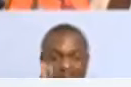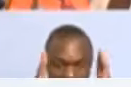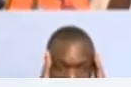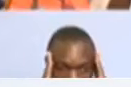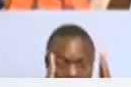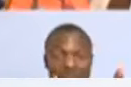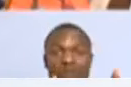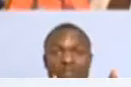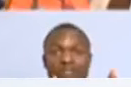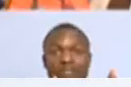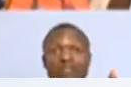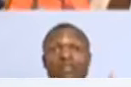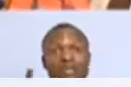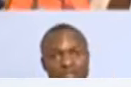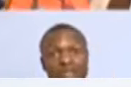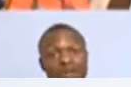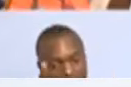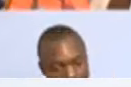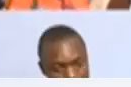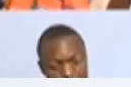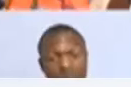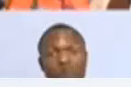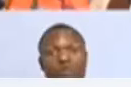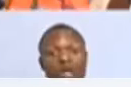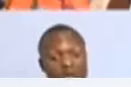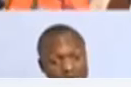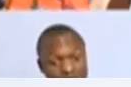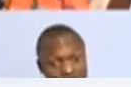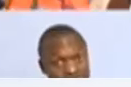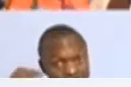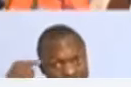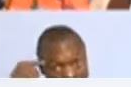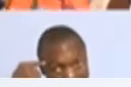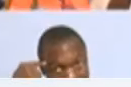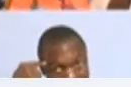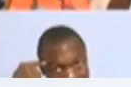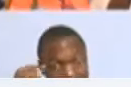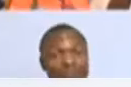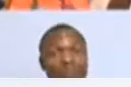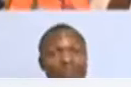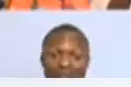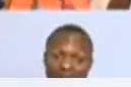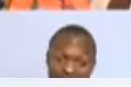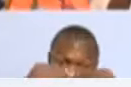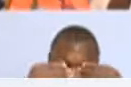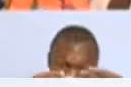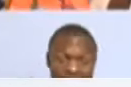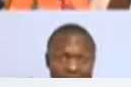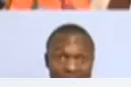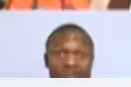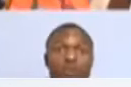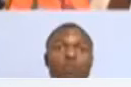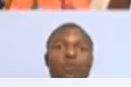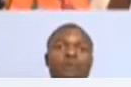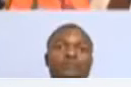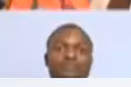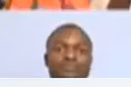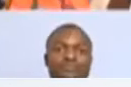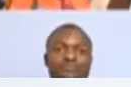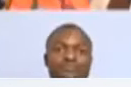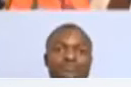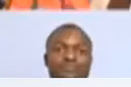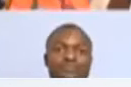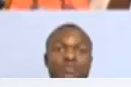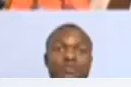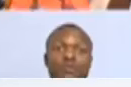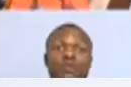of our citizens. The new dawn UPND government, given the substantial work that has already been